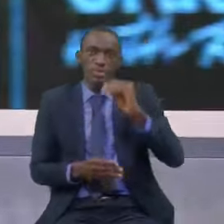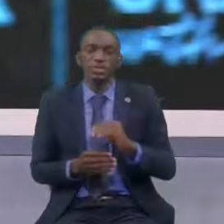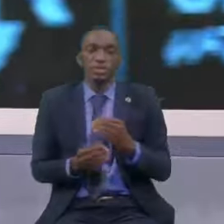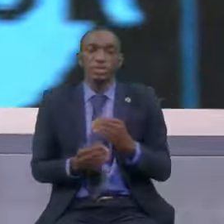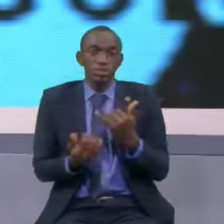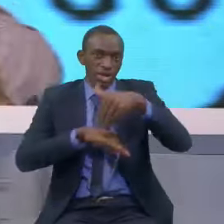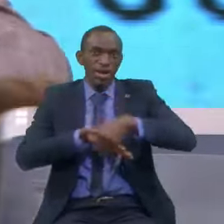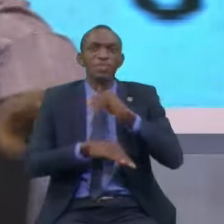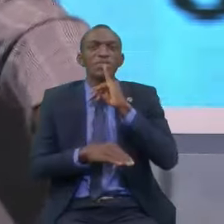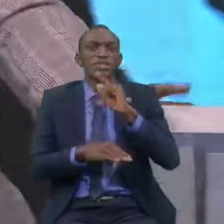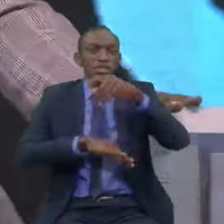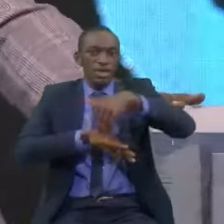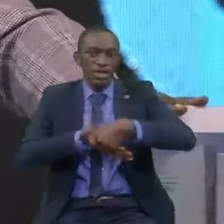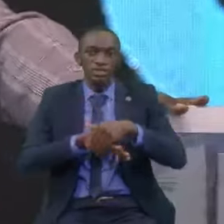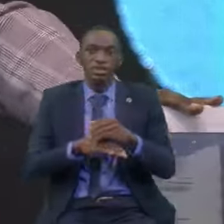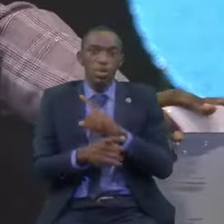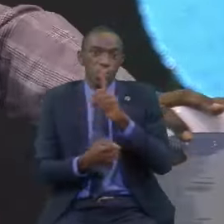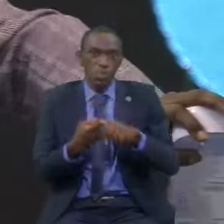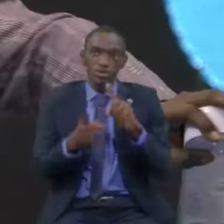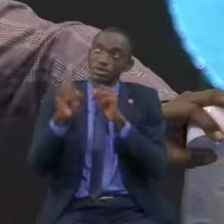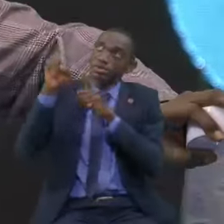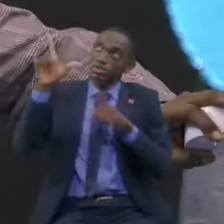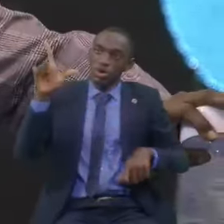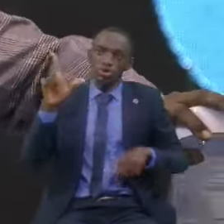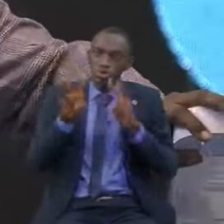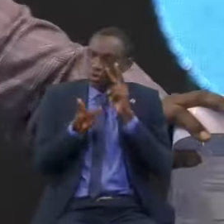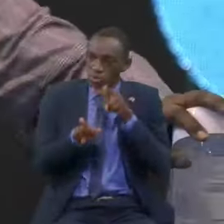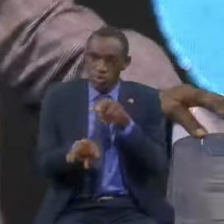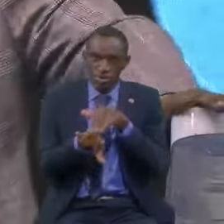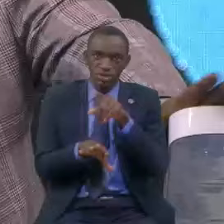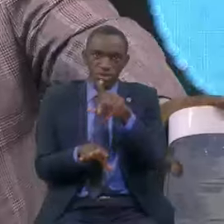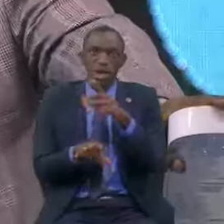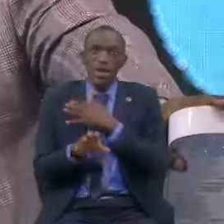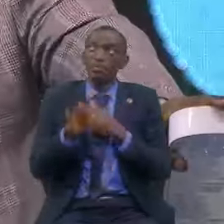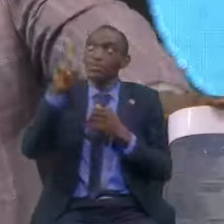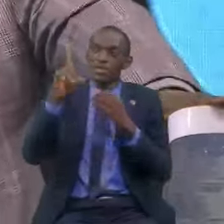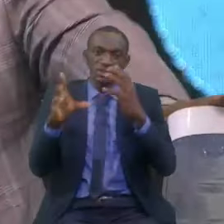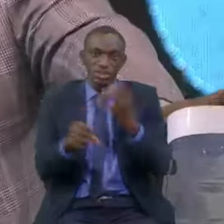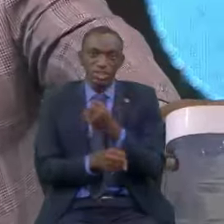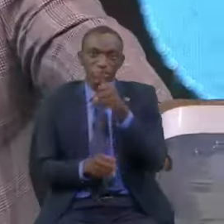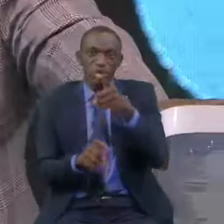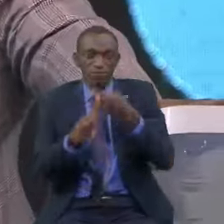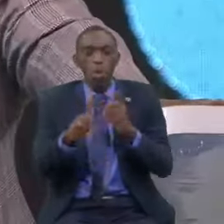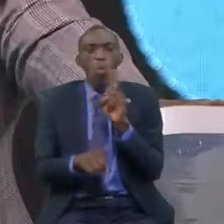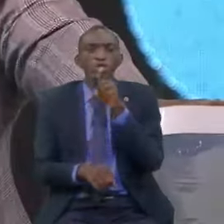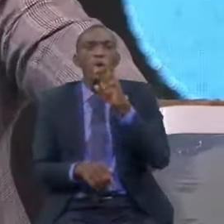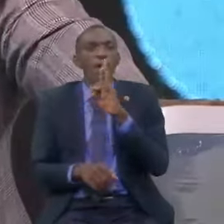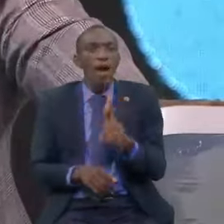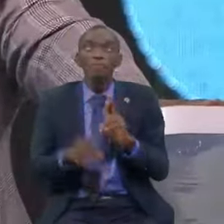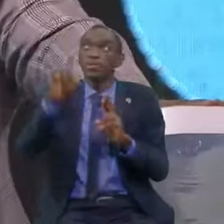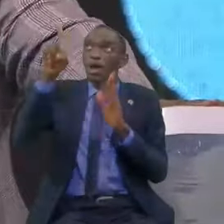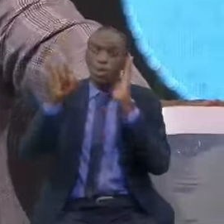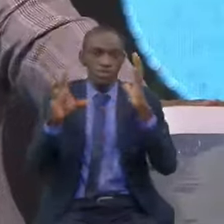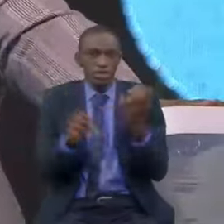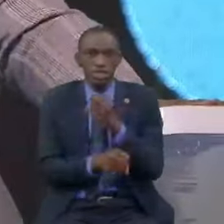Lord looks at you and he takes you from where you are. He's going to take you to the top and